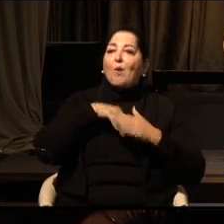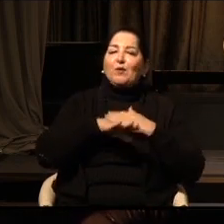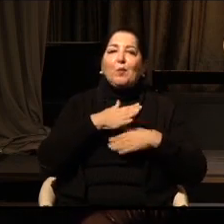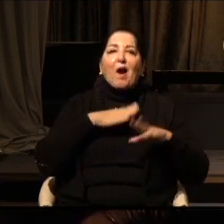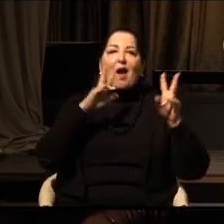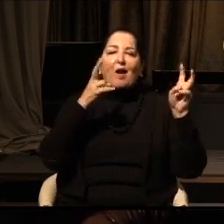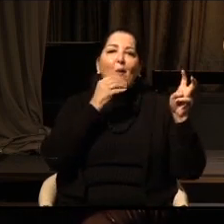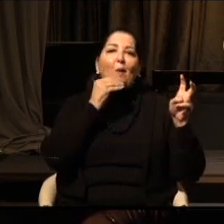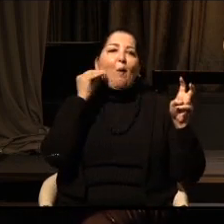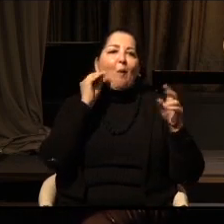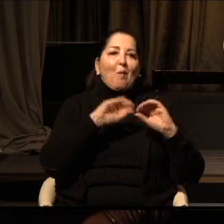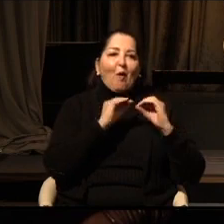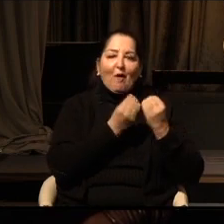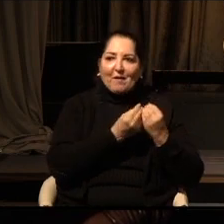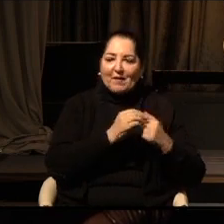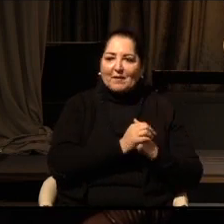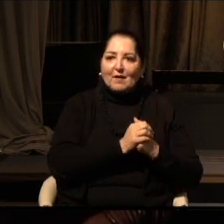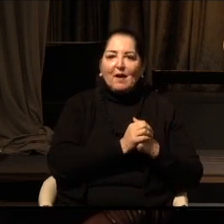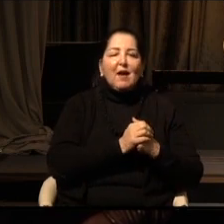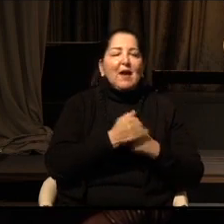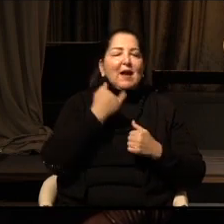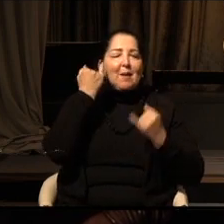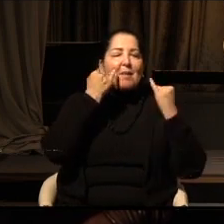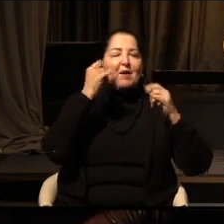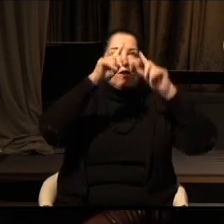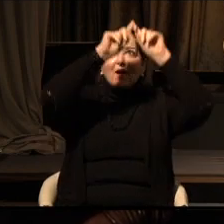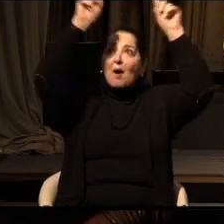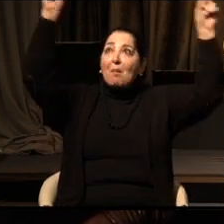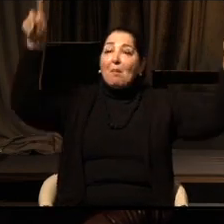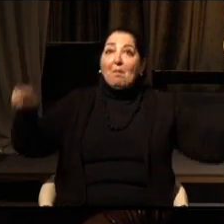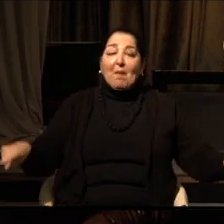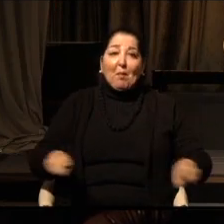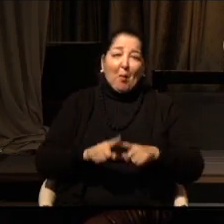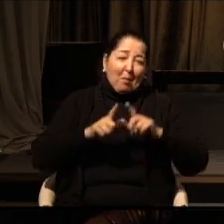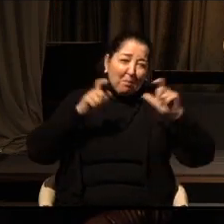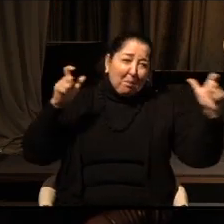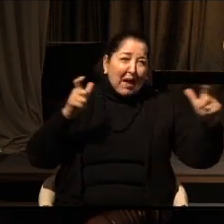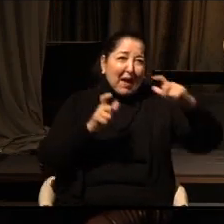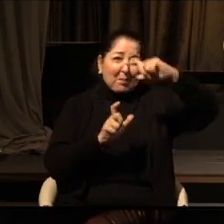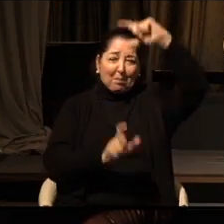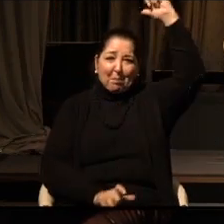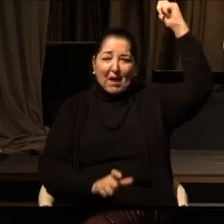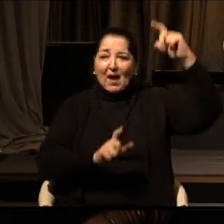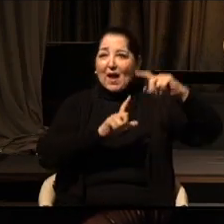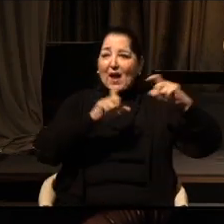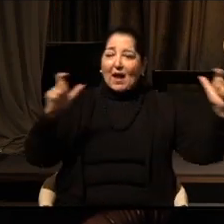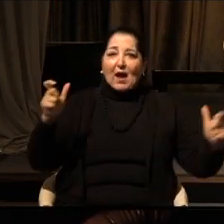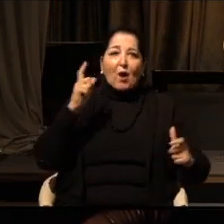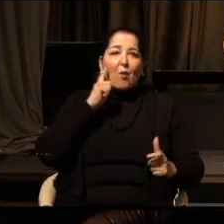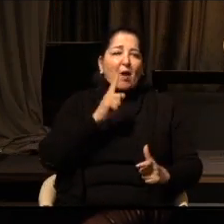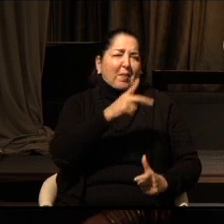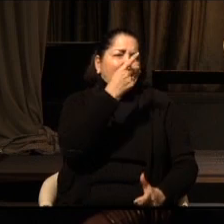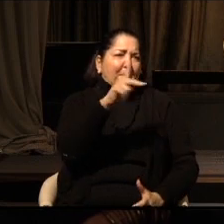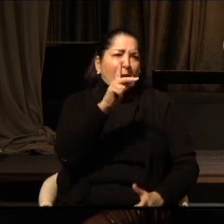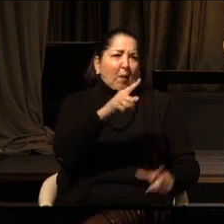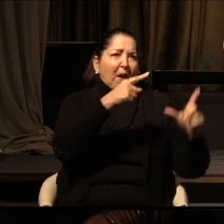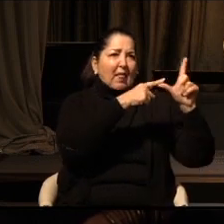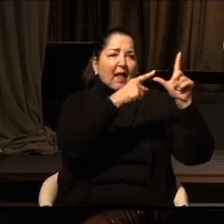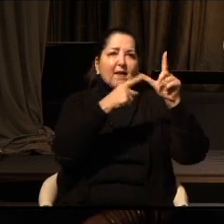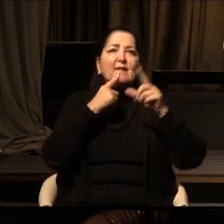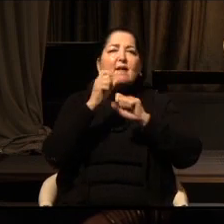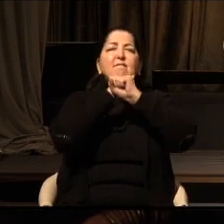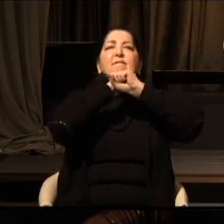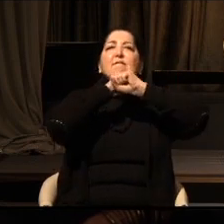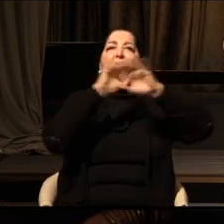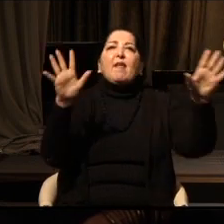giant billboard 20 feet tall with huge purple neon letters declaiming, "Nothing without joy."